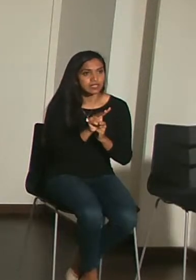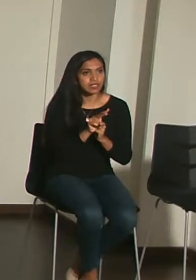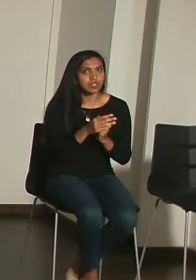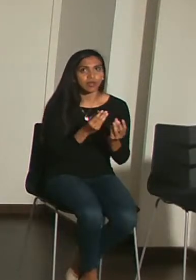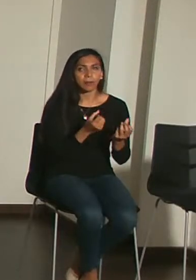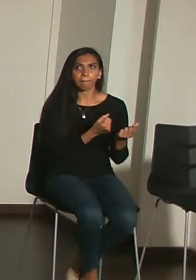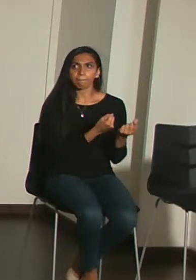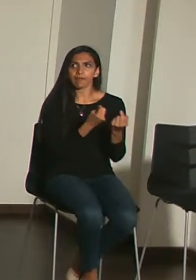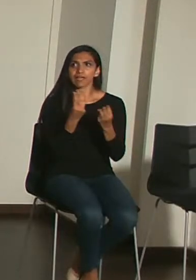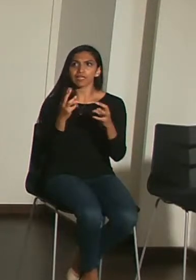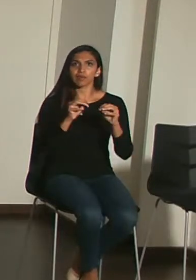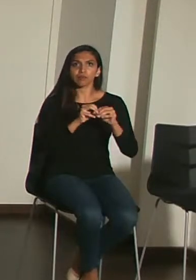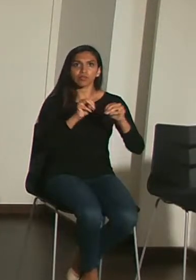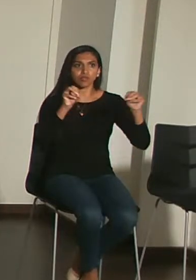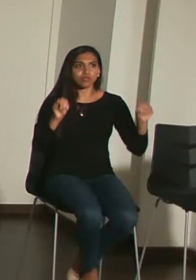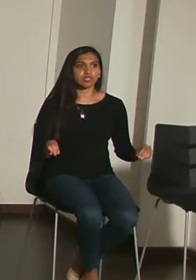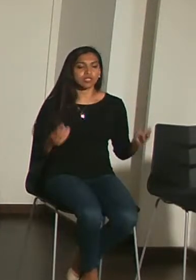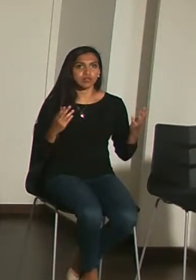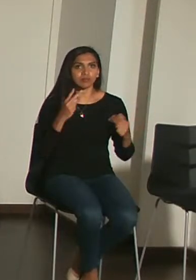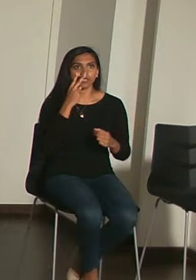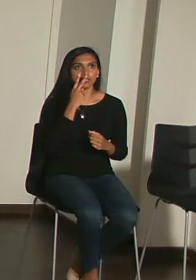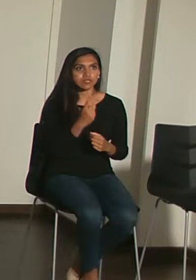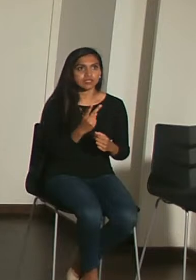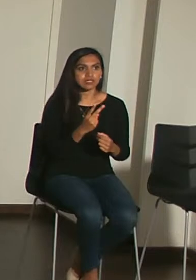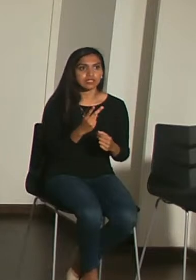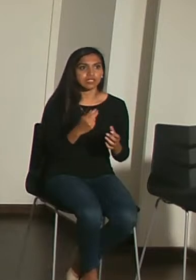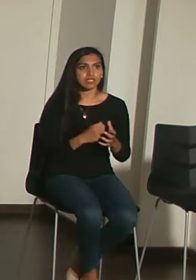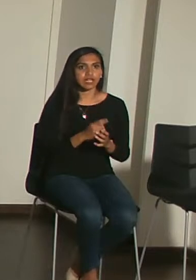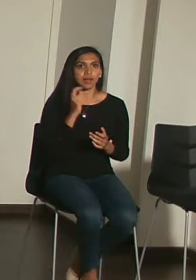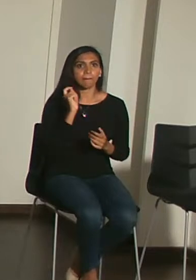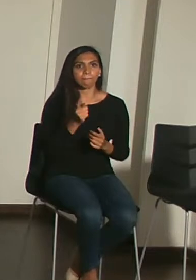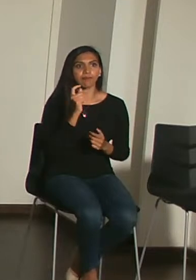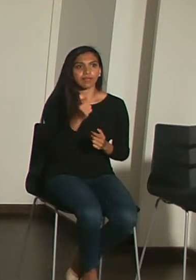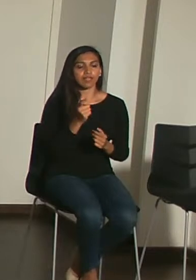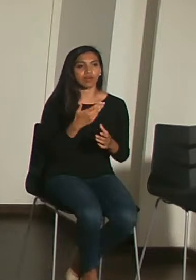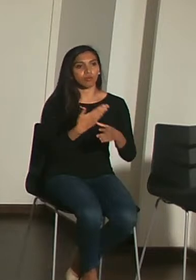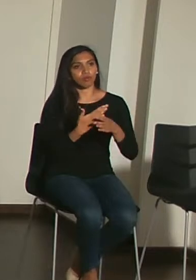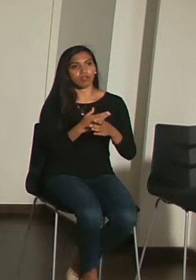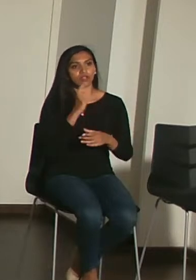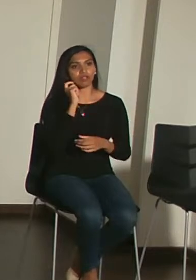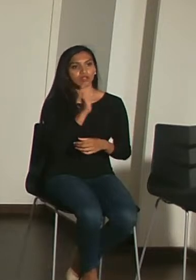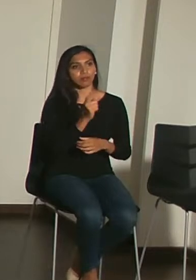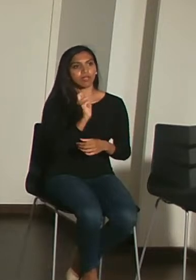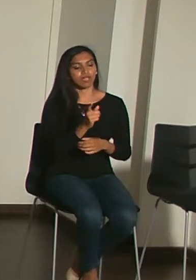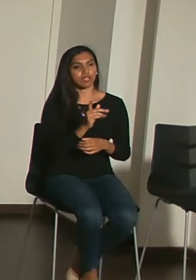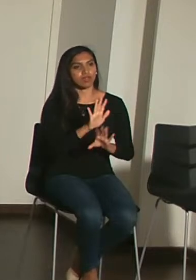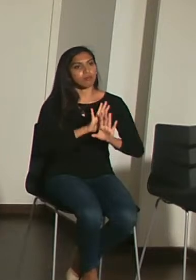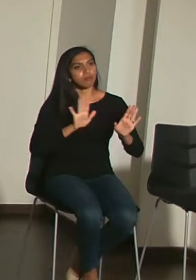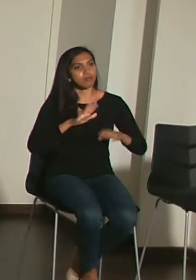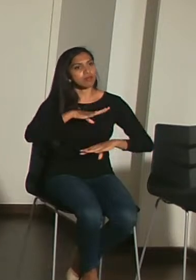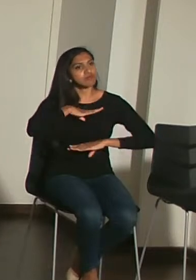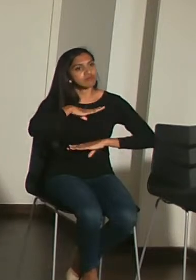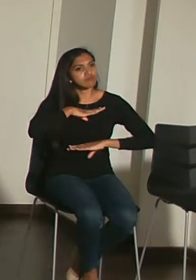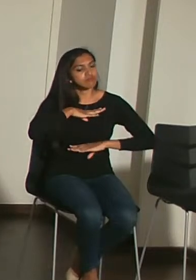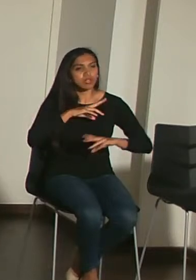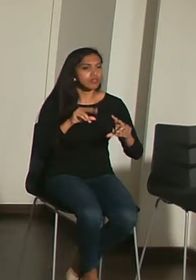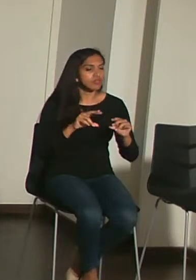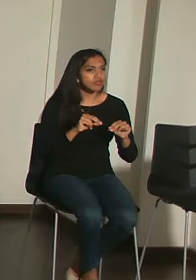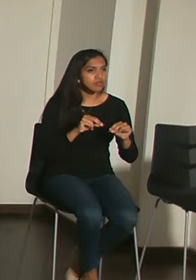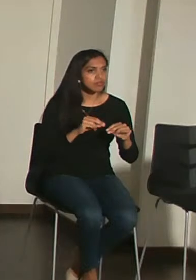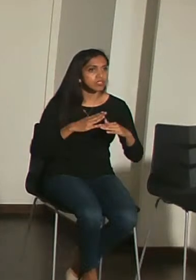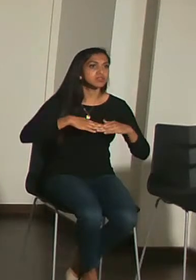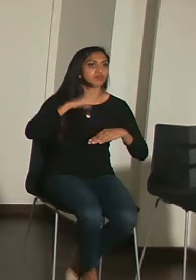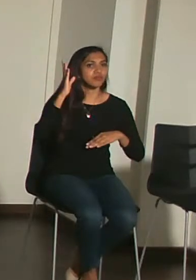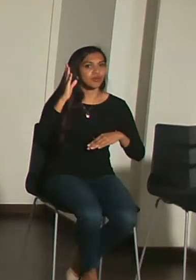Most museum experiences are basically equal to foot pain for me. Like my feet ache, and that's all that remains. Why should